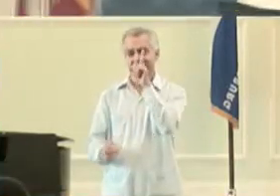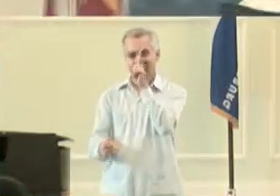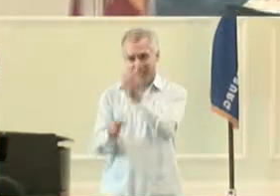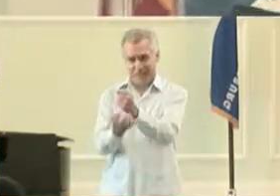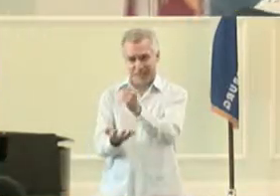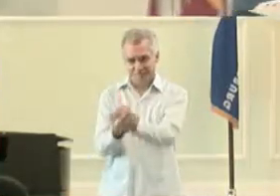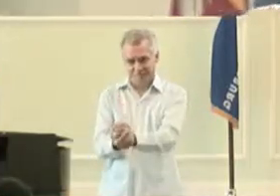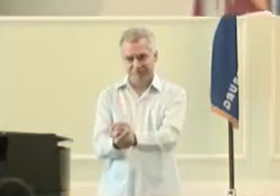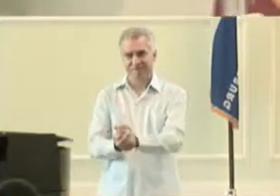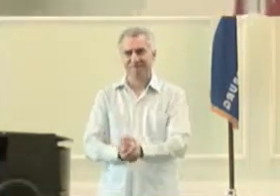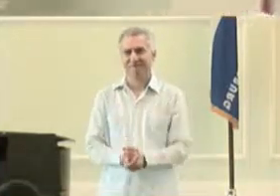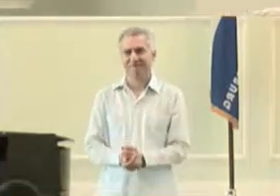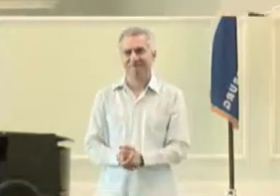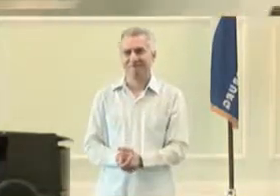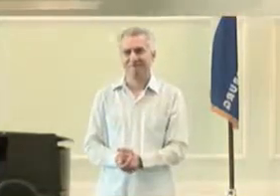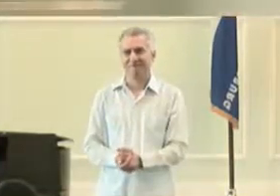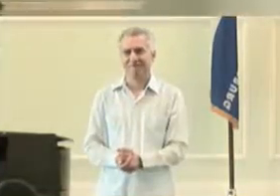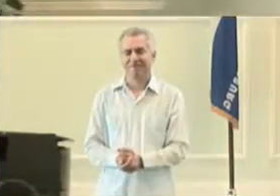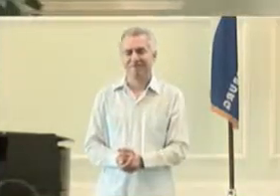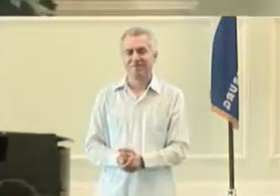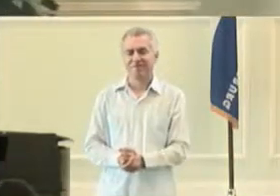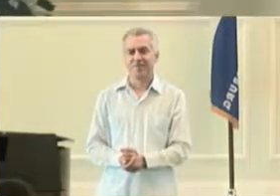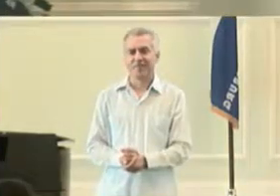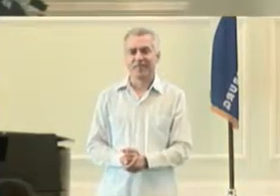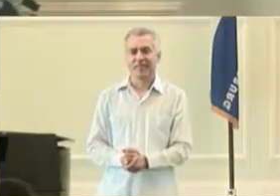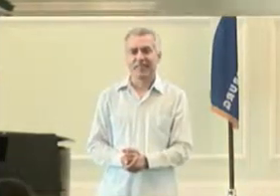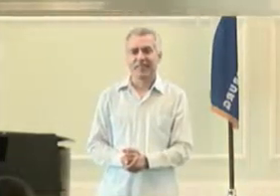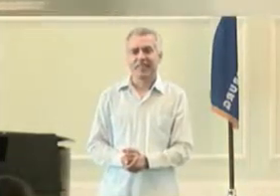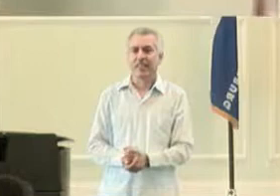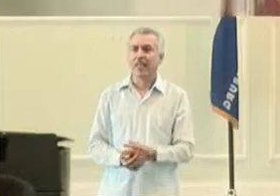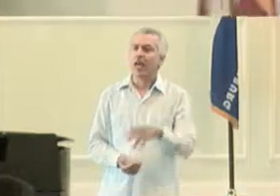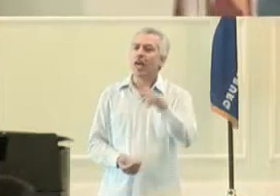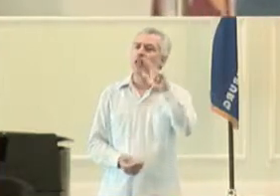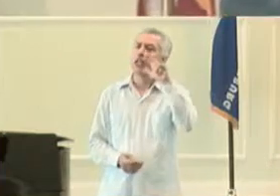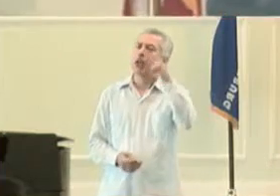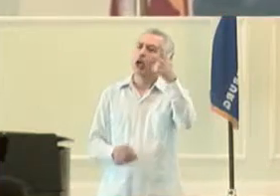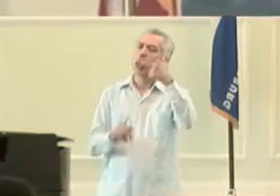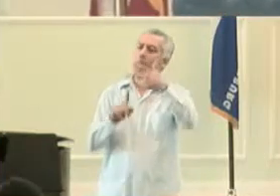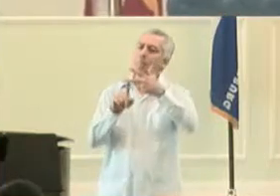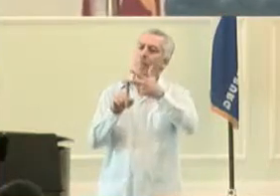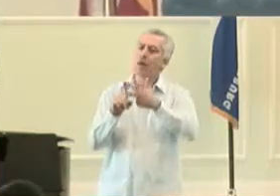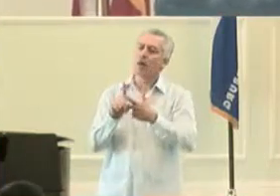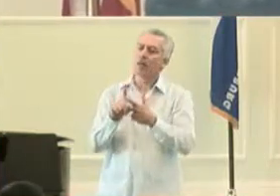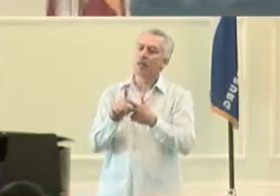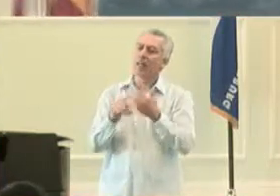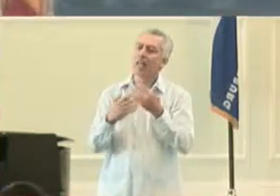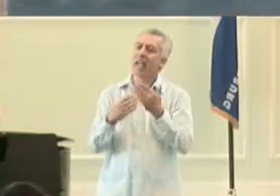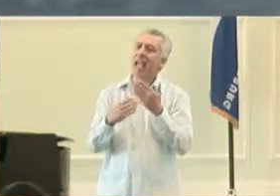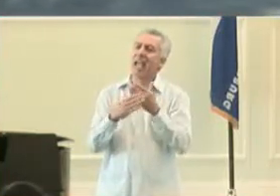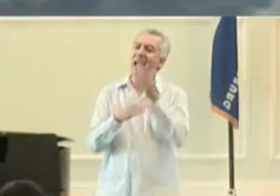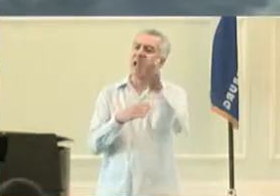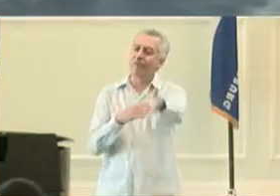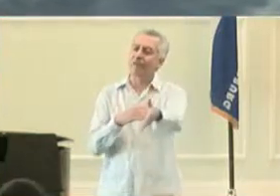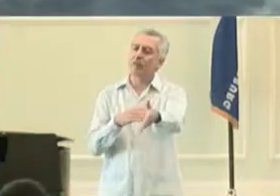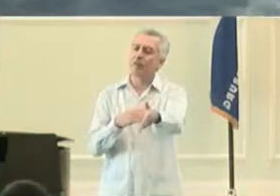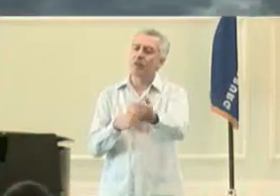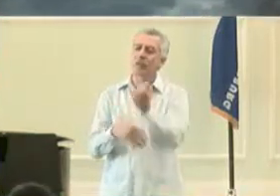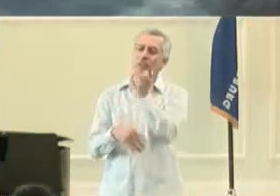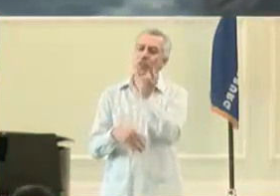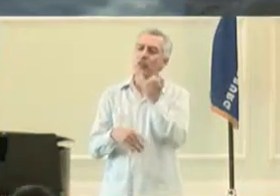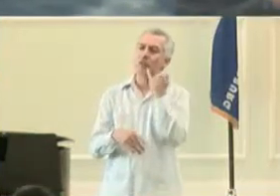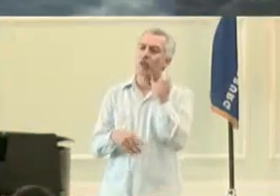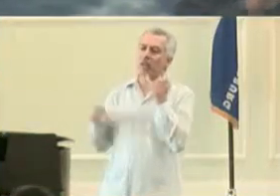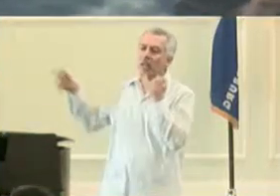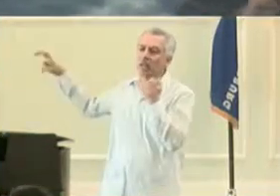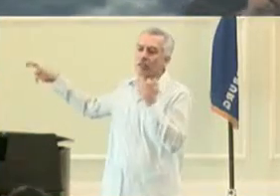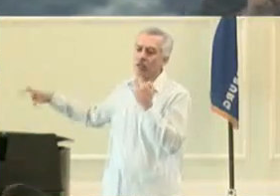right, Exodus 19, verse 1, it says, in the third month, after the children of Israel had gone out